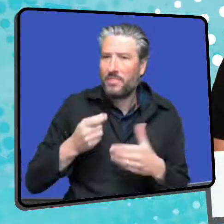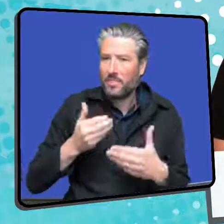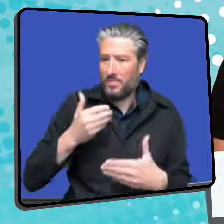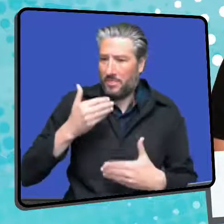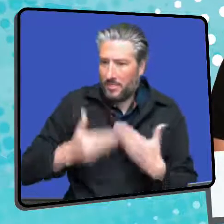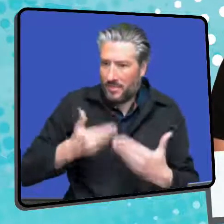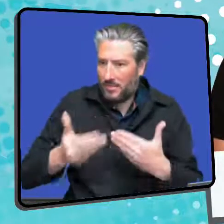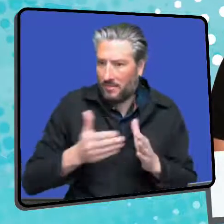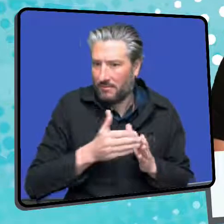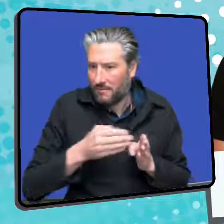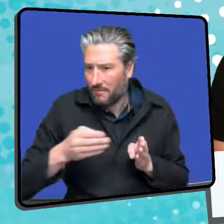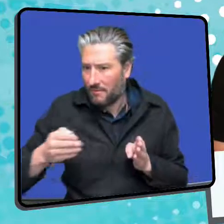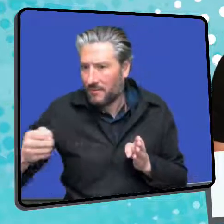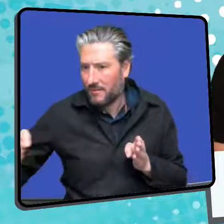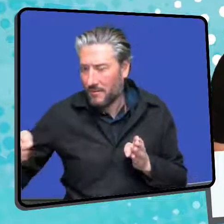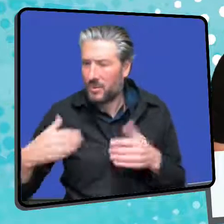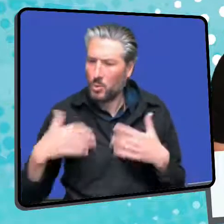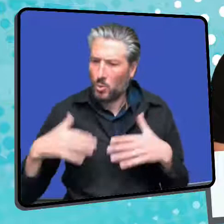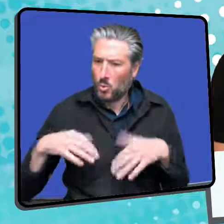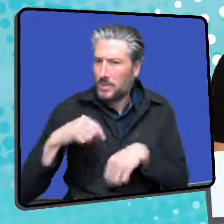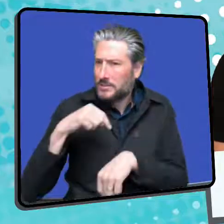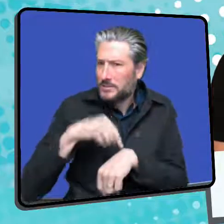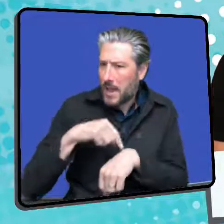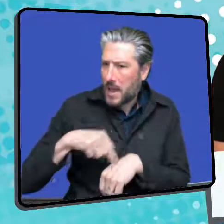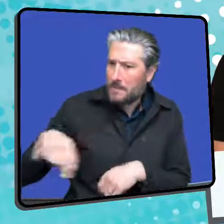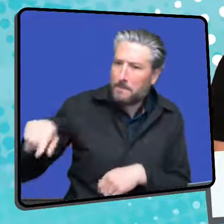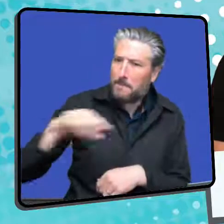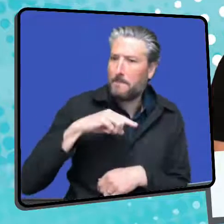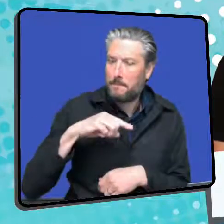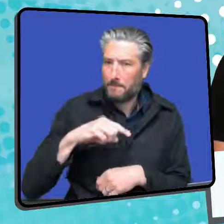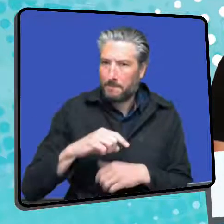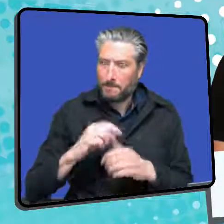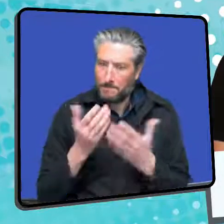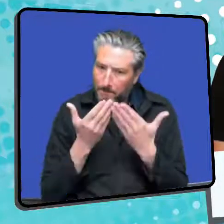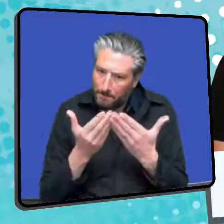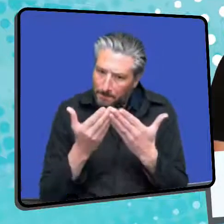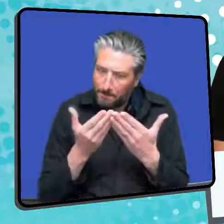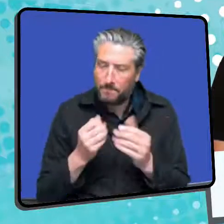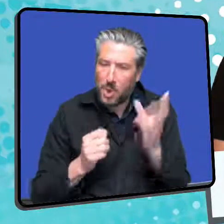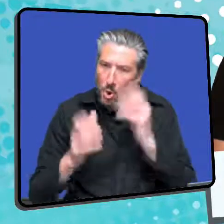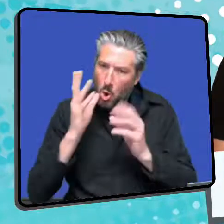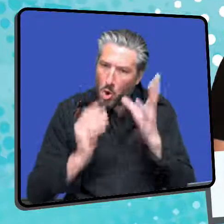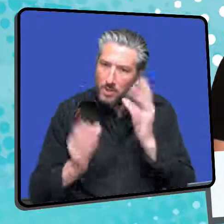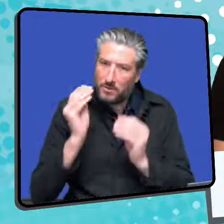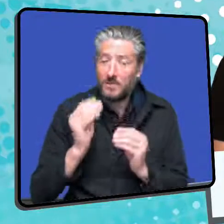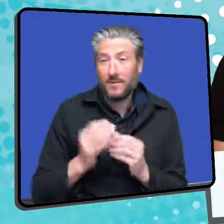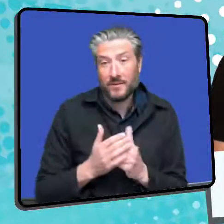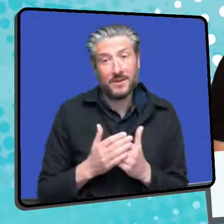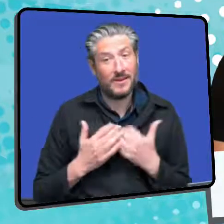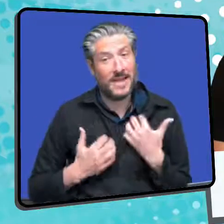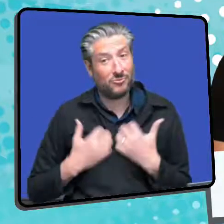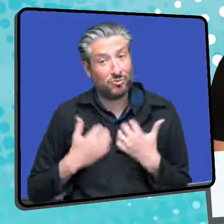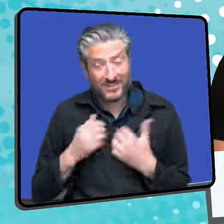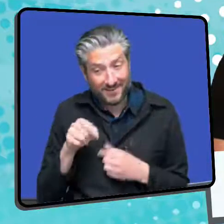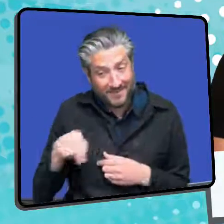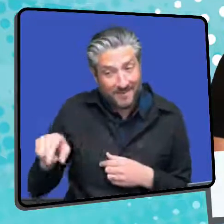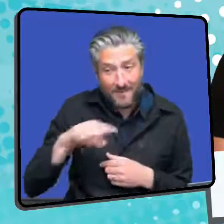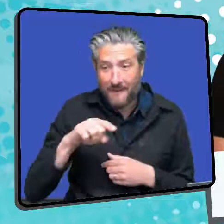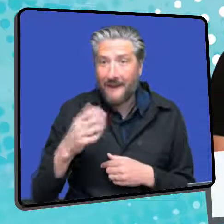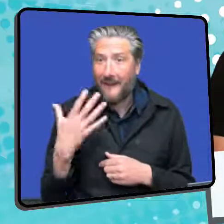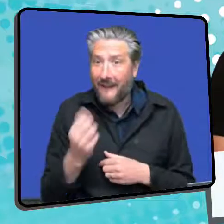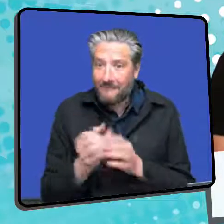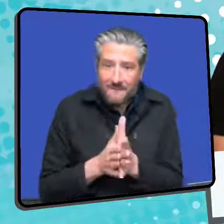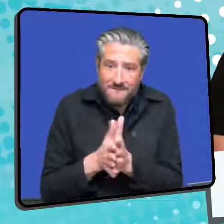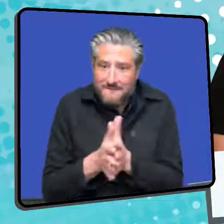their kind of sticking with it, which is interesting because they all come with like a love enthusiasm, but then like